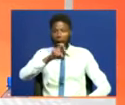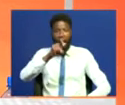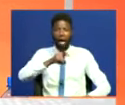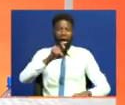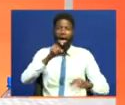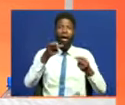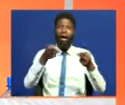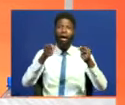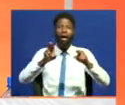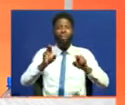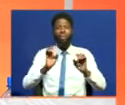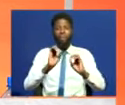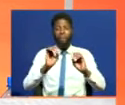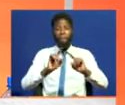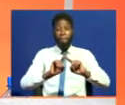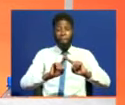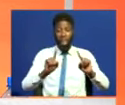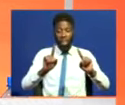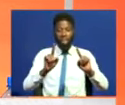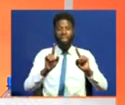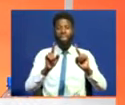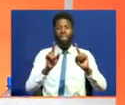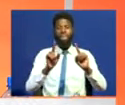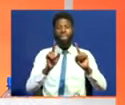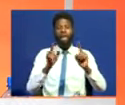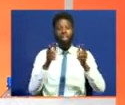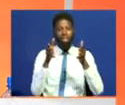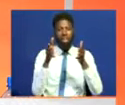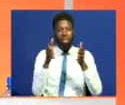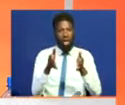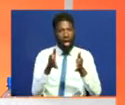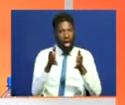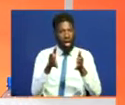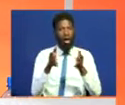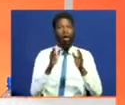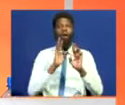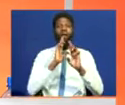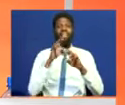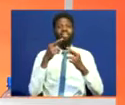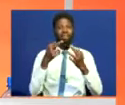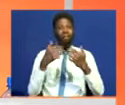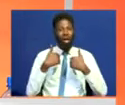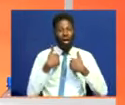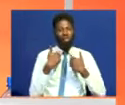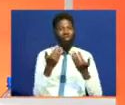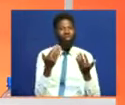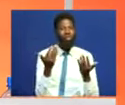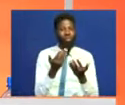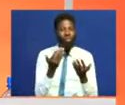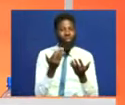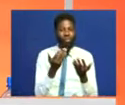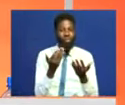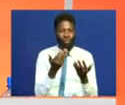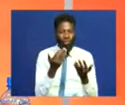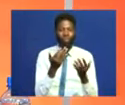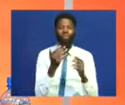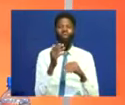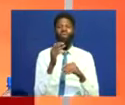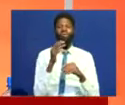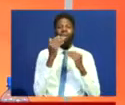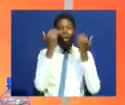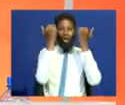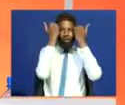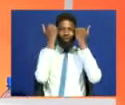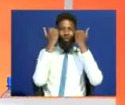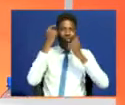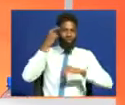of increasing the judiciary so as to have deliverable and timely services to the Kenyans because of the rampant cases that